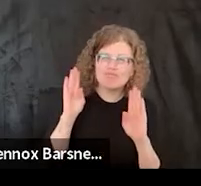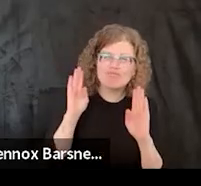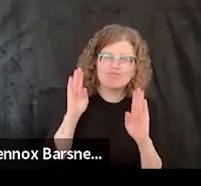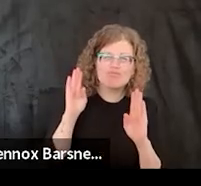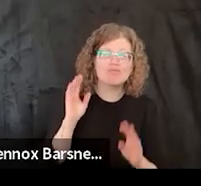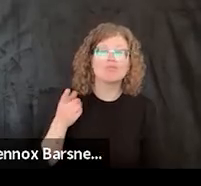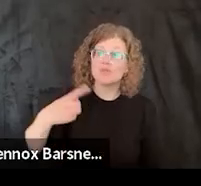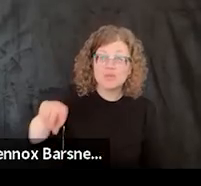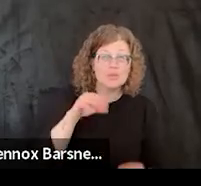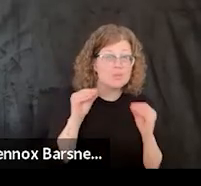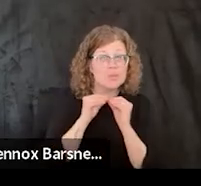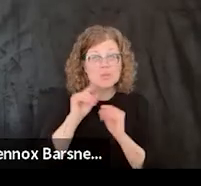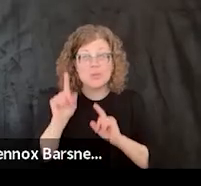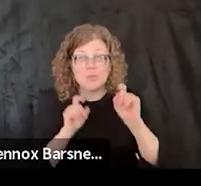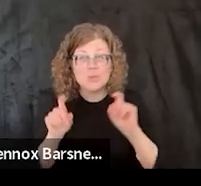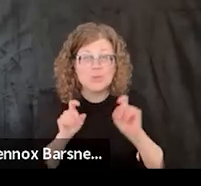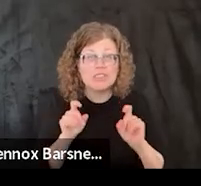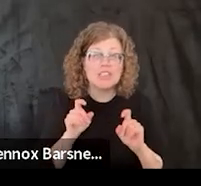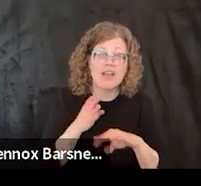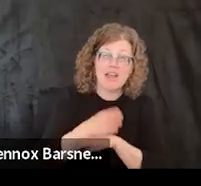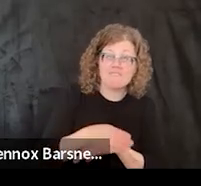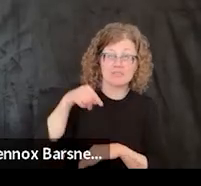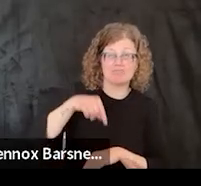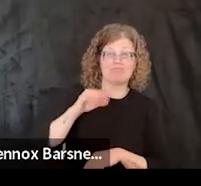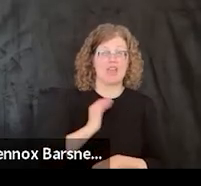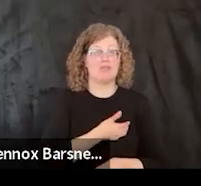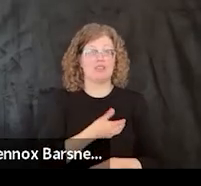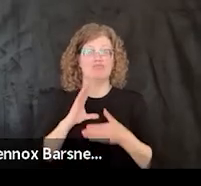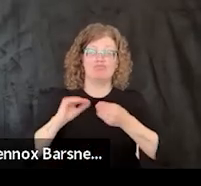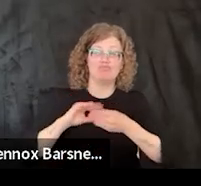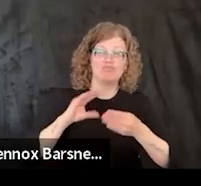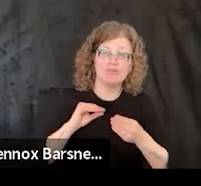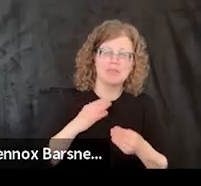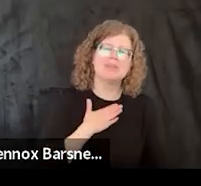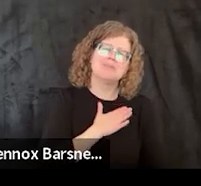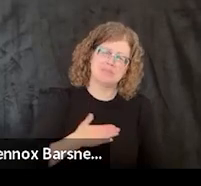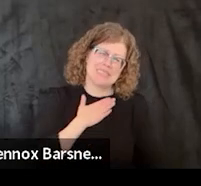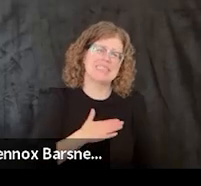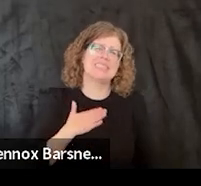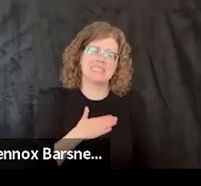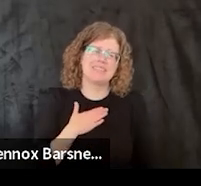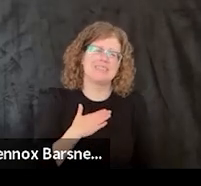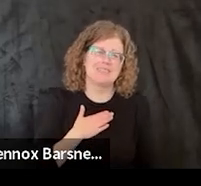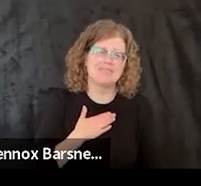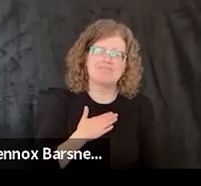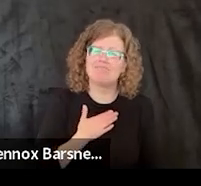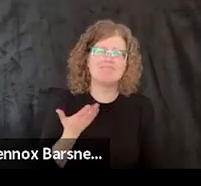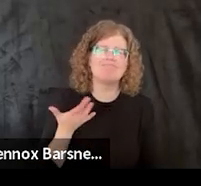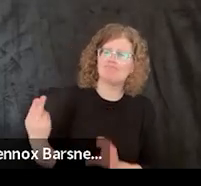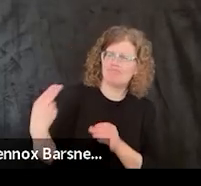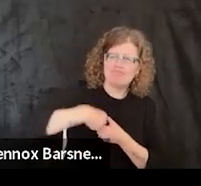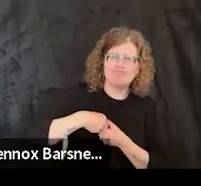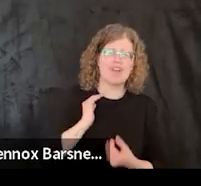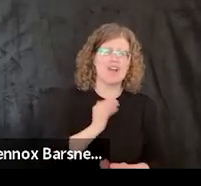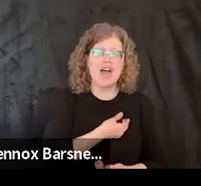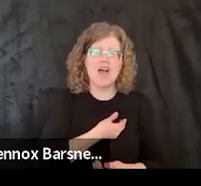questions that come up after today as you're working on your applications, please consider signing up. and attending one of the virtual open offices